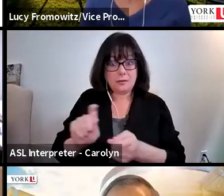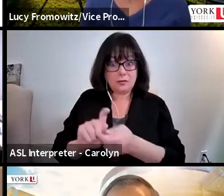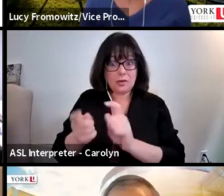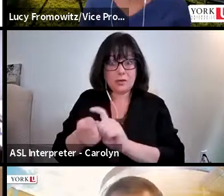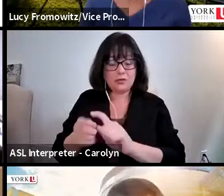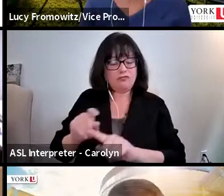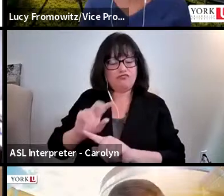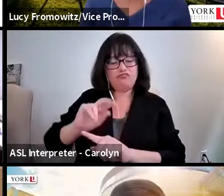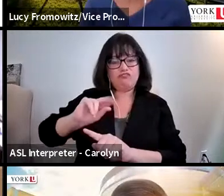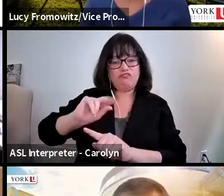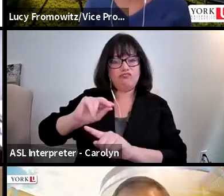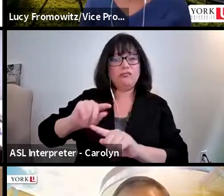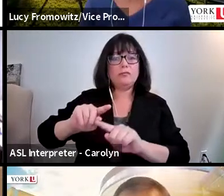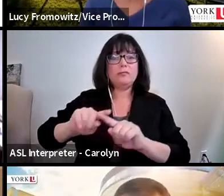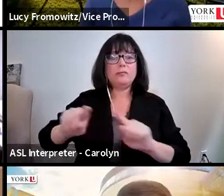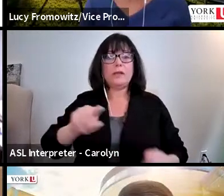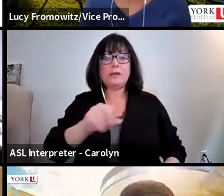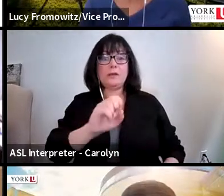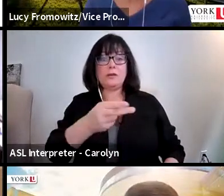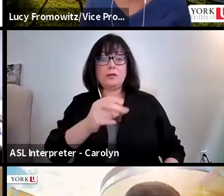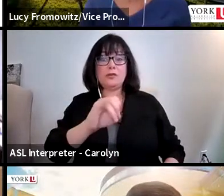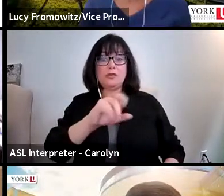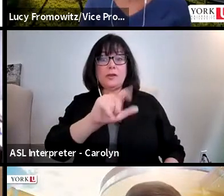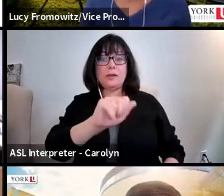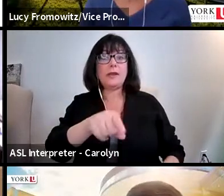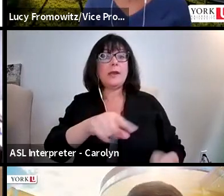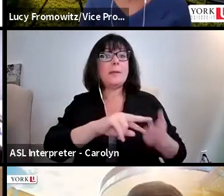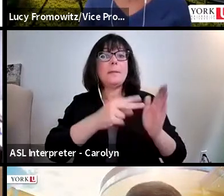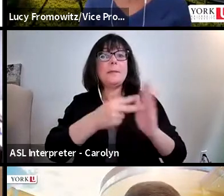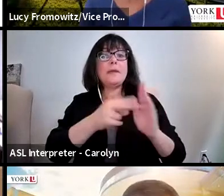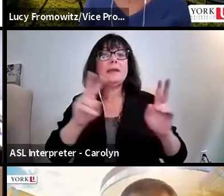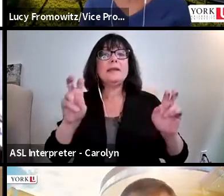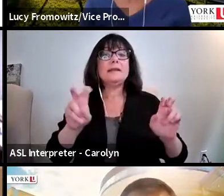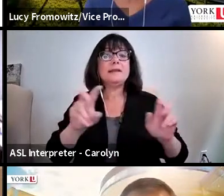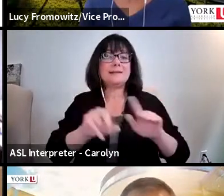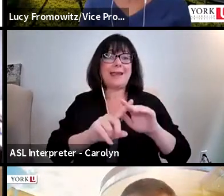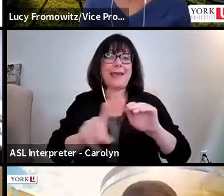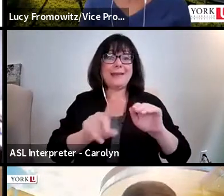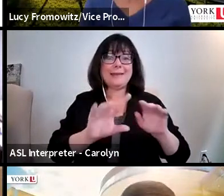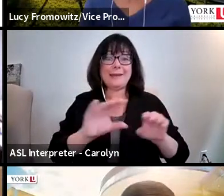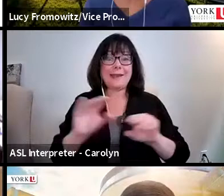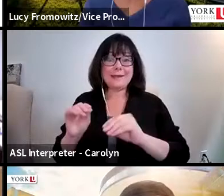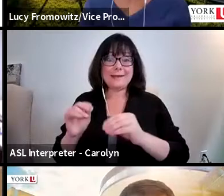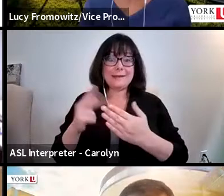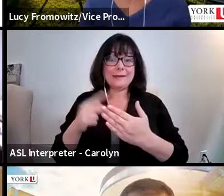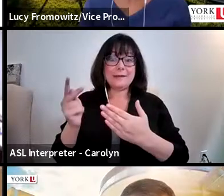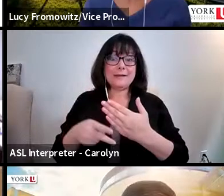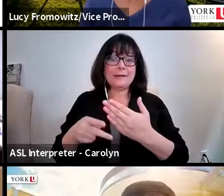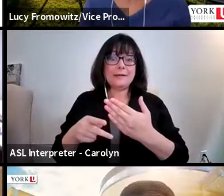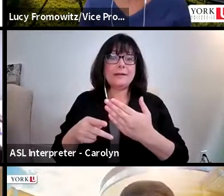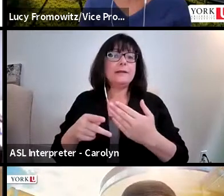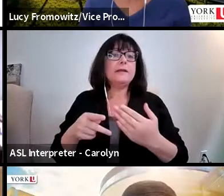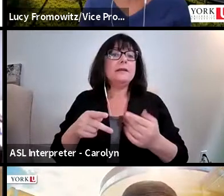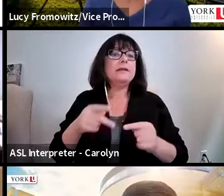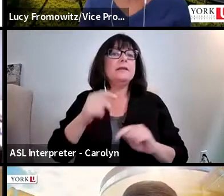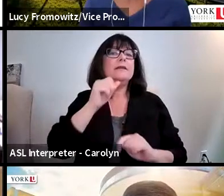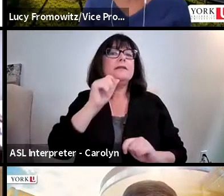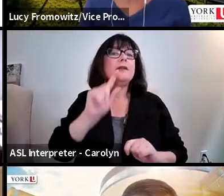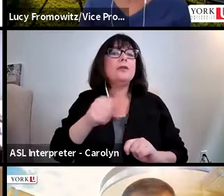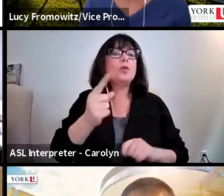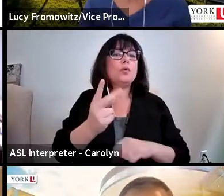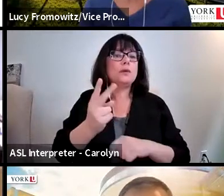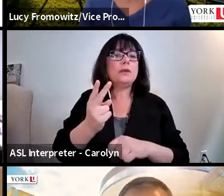what my colleague Sheila is referring to is an exit program that is not necessarily using the pension as a